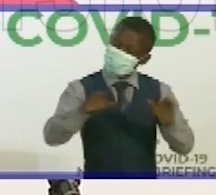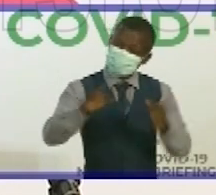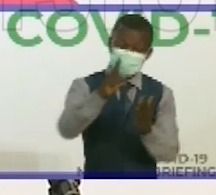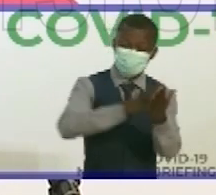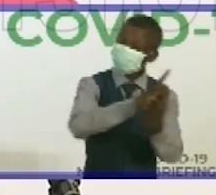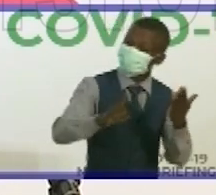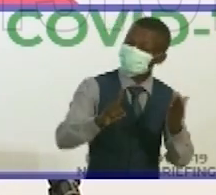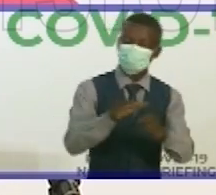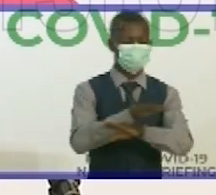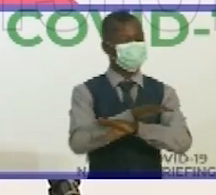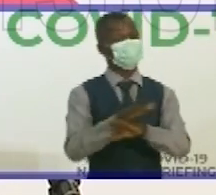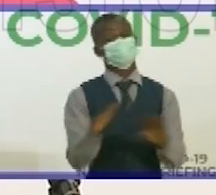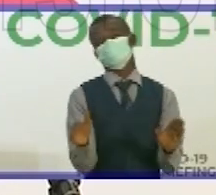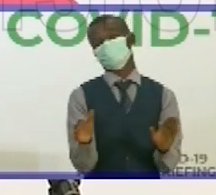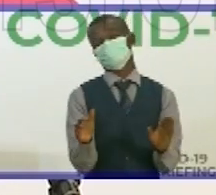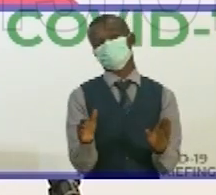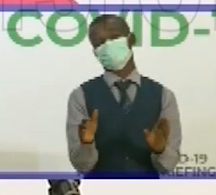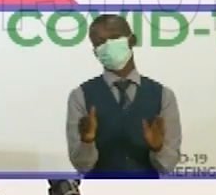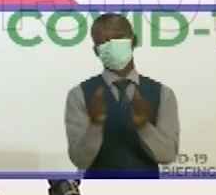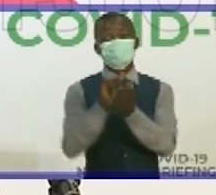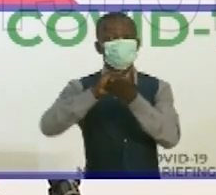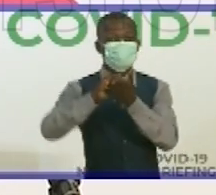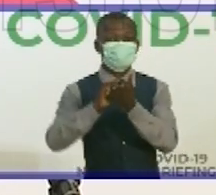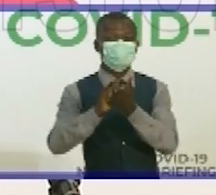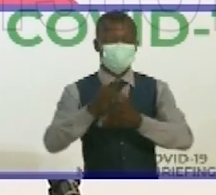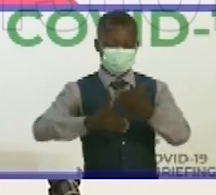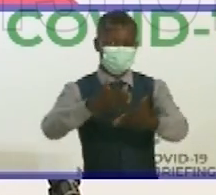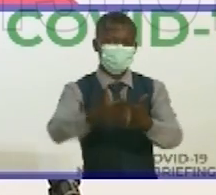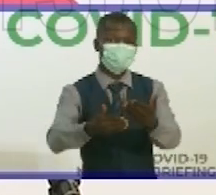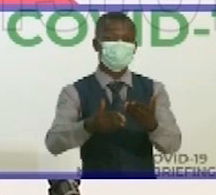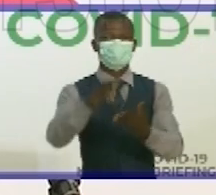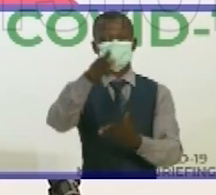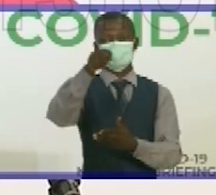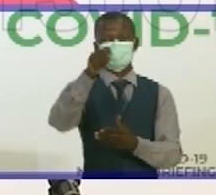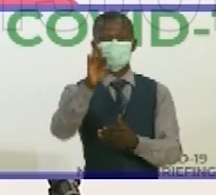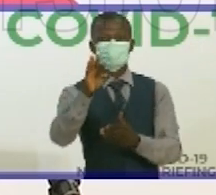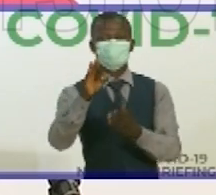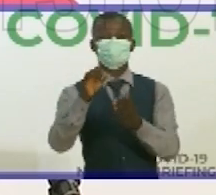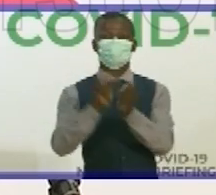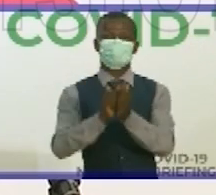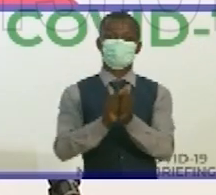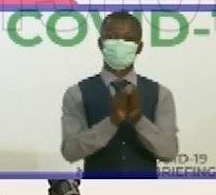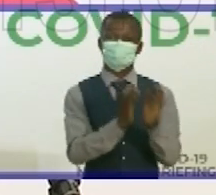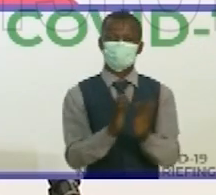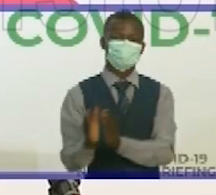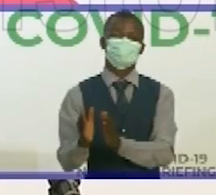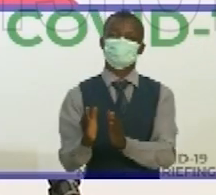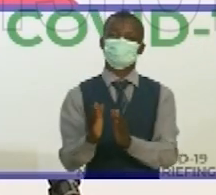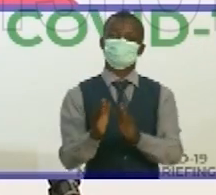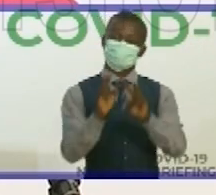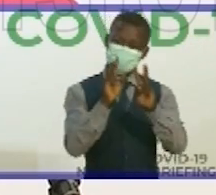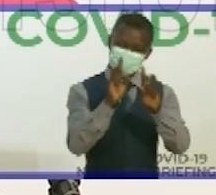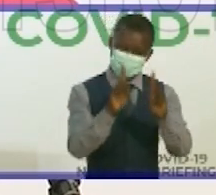Sequel to that development, the Presidential Task Force and its Secretariat immediately carried out a risk assessment